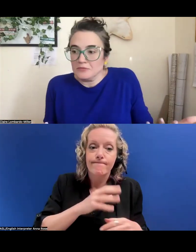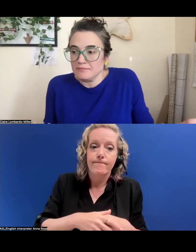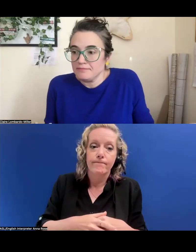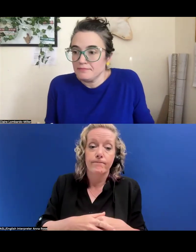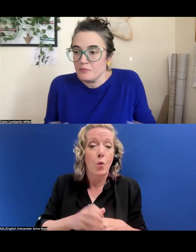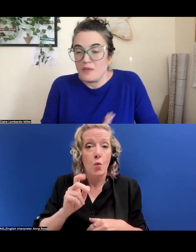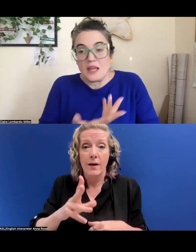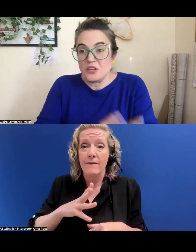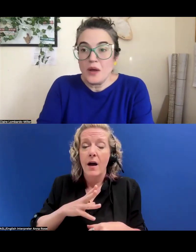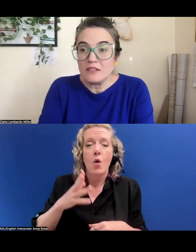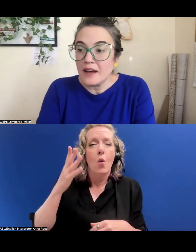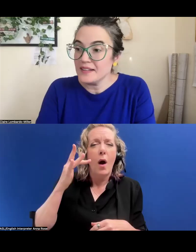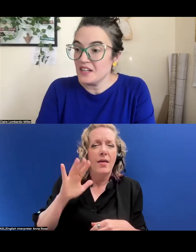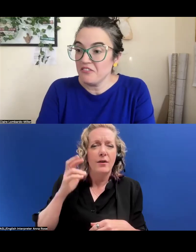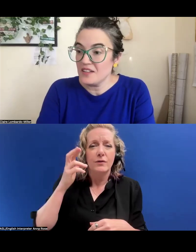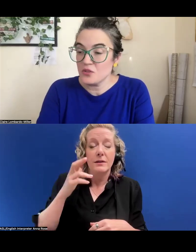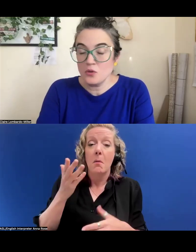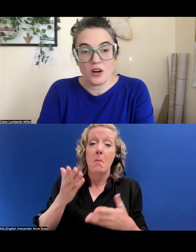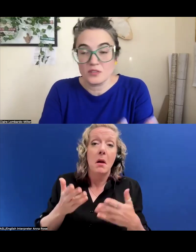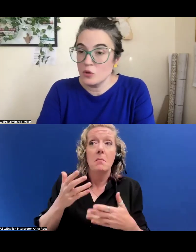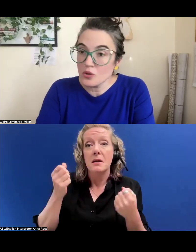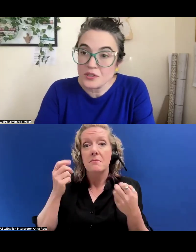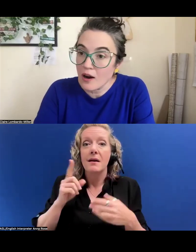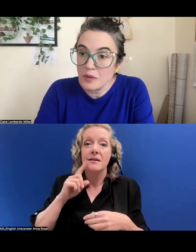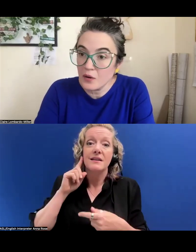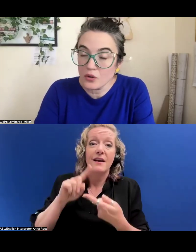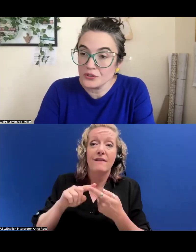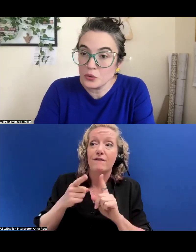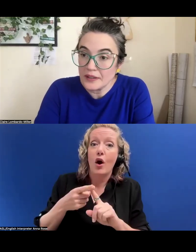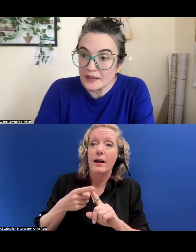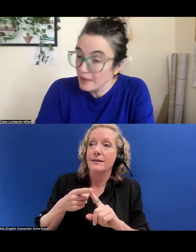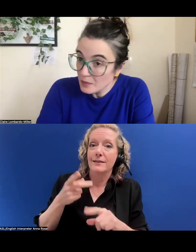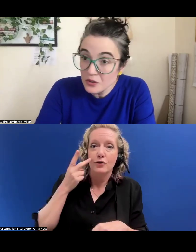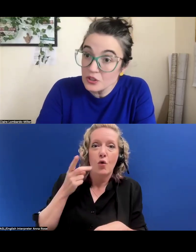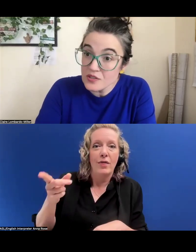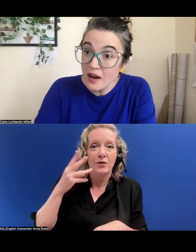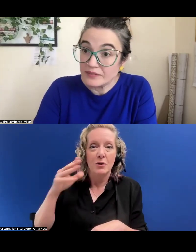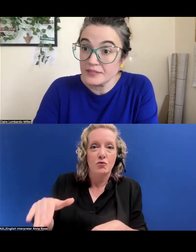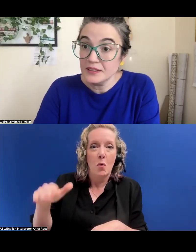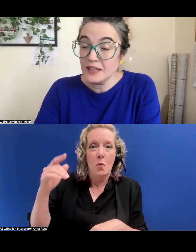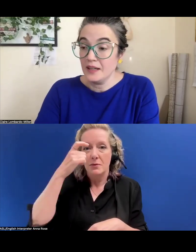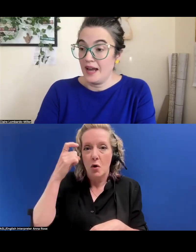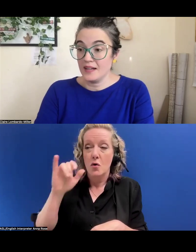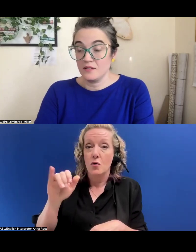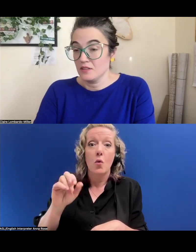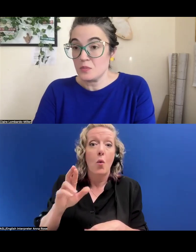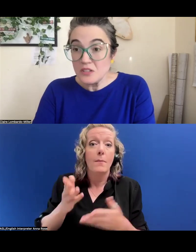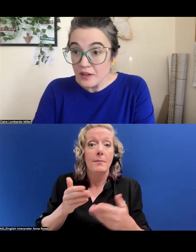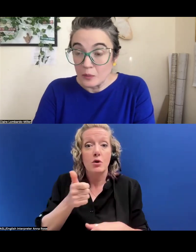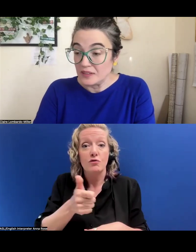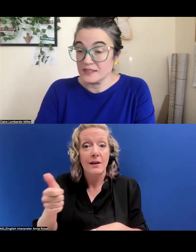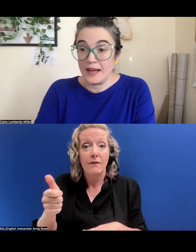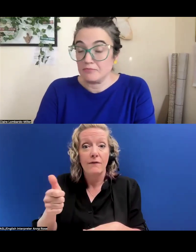Why? Maybe you have a lot of deaf friends who were scarred by oral schooling. Maybe you yourself had